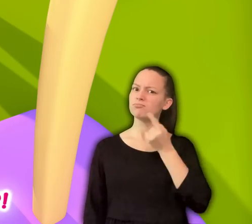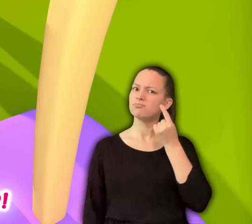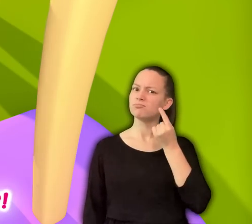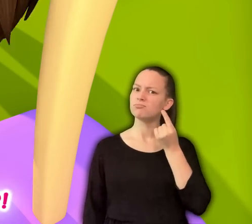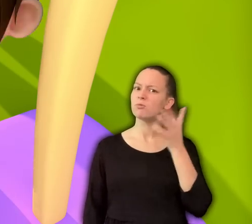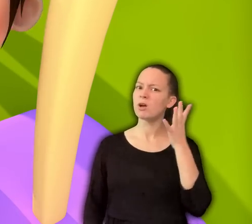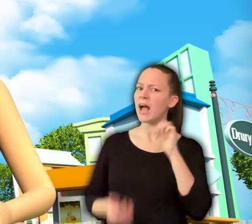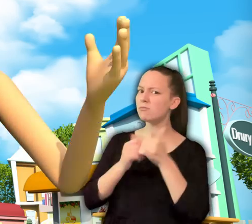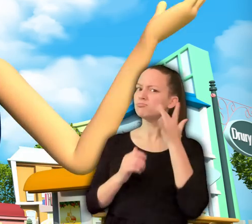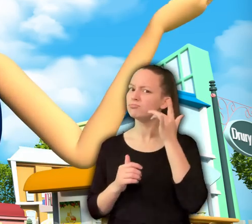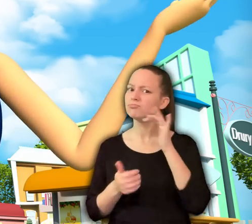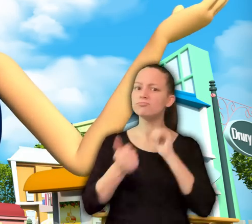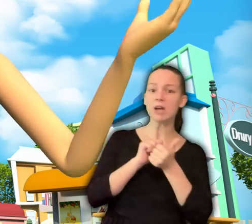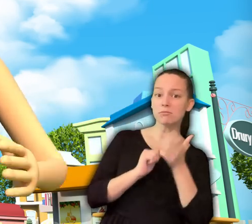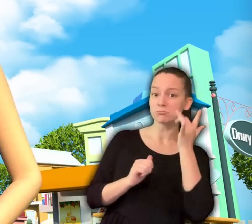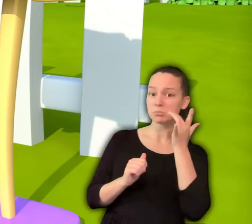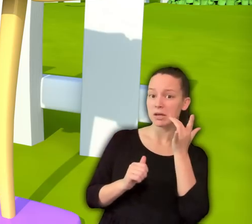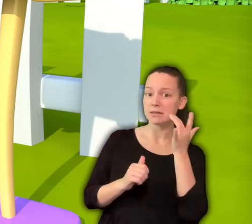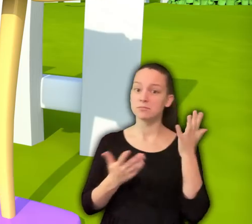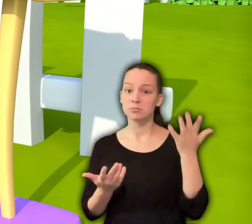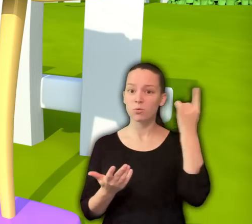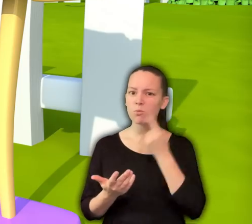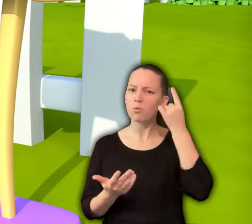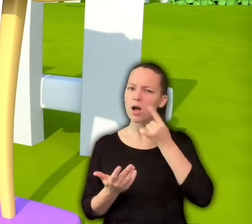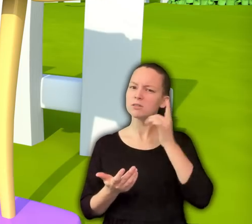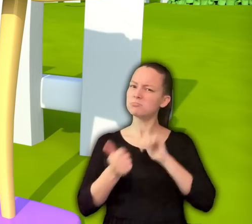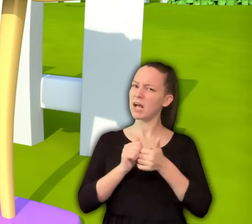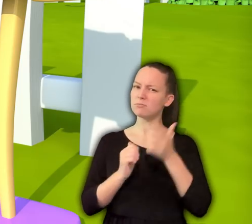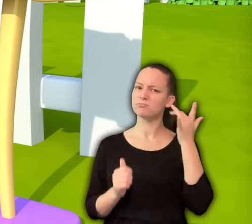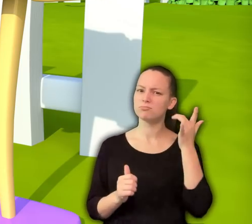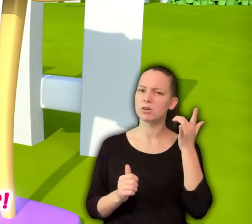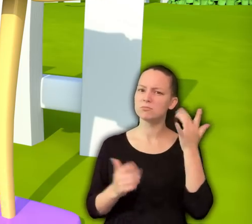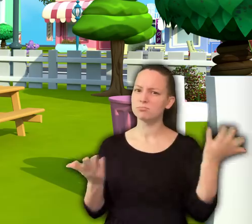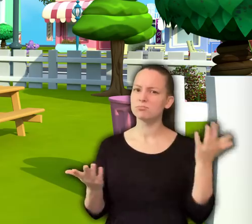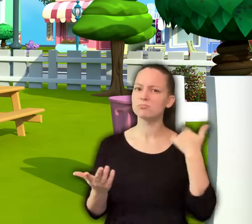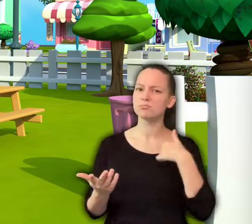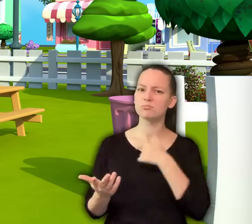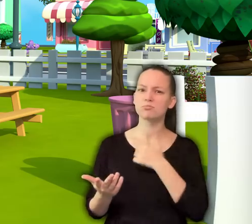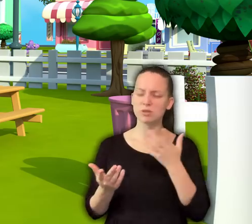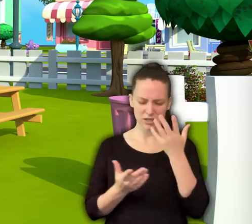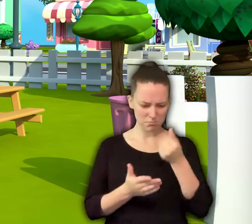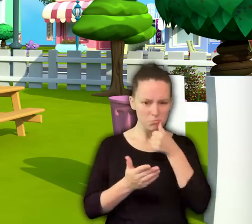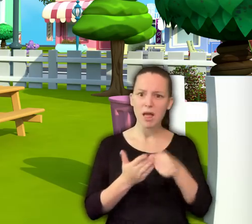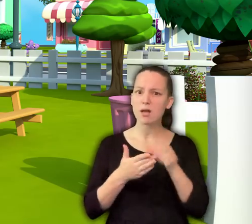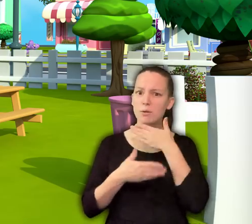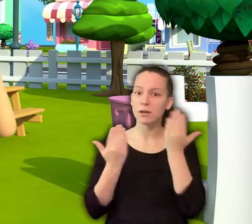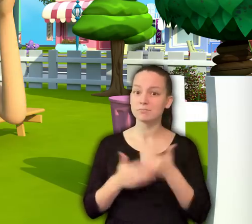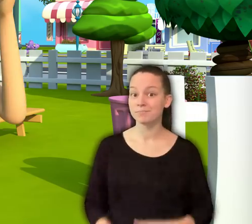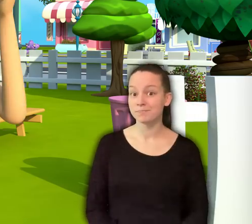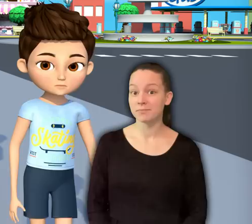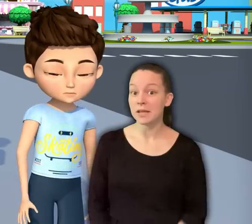made us wonder how and why how and why how and why it made us wonder how and why we got no mail